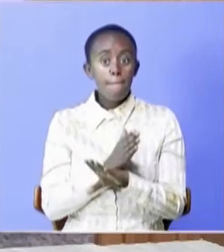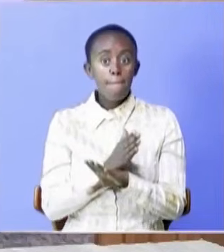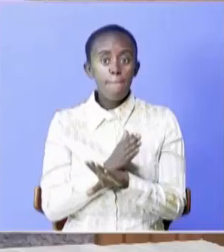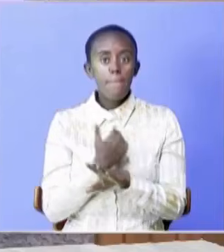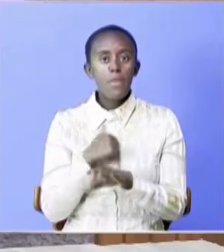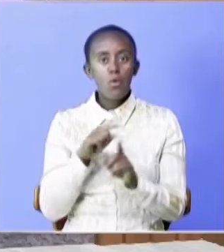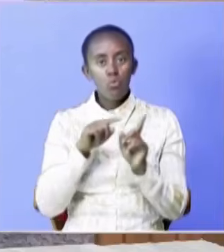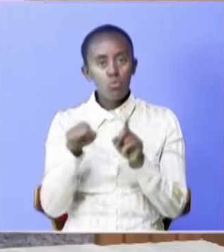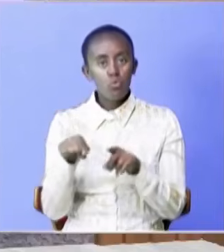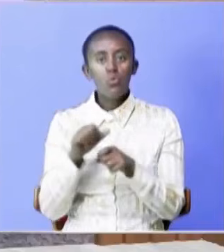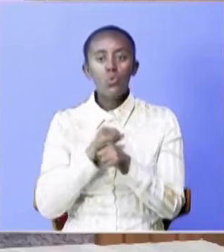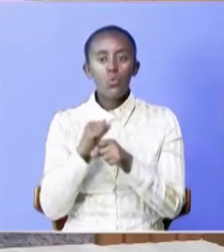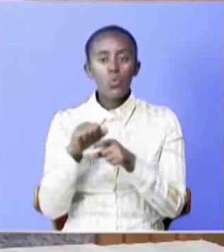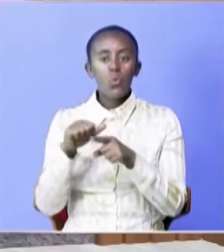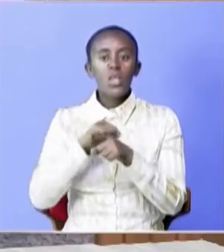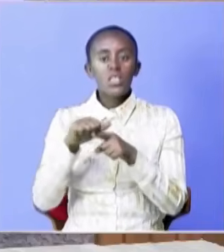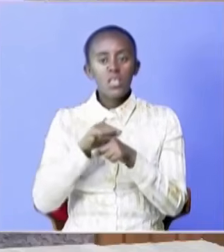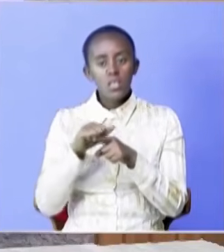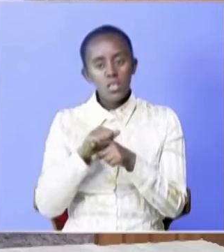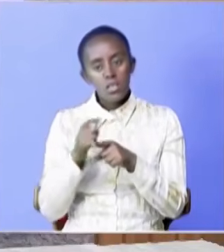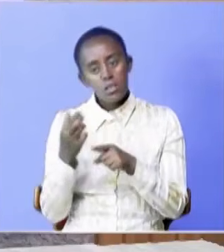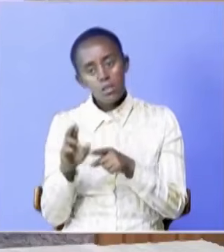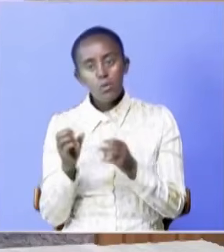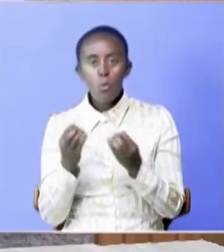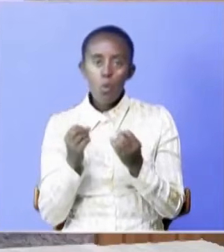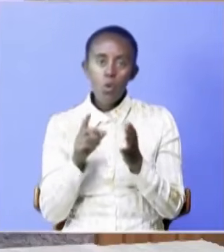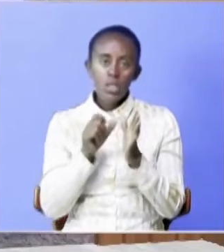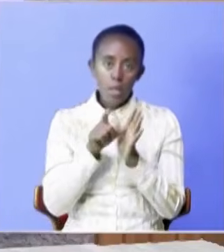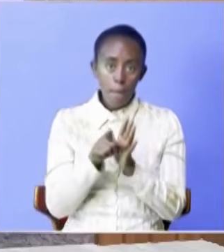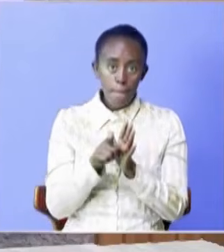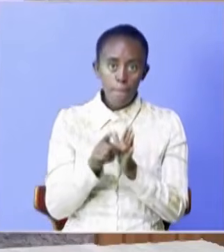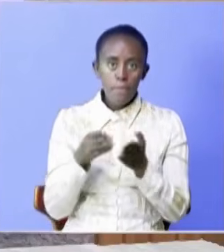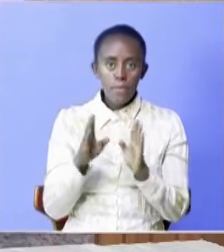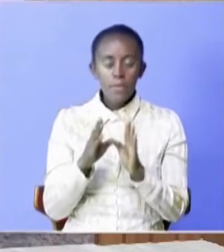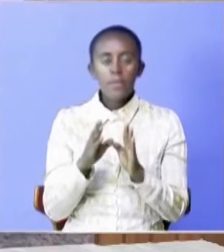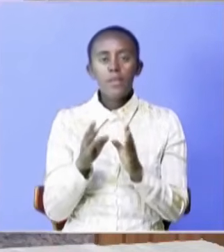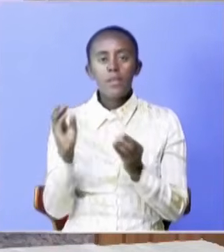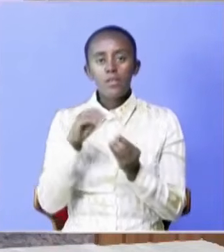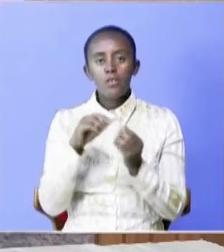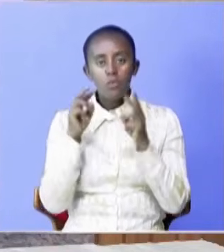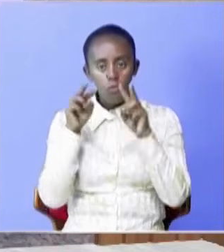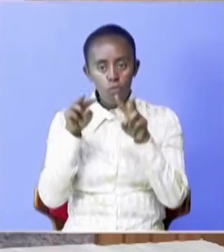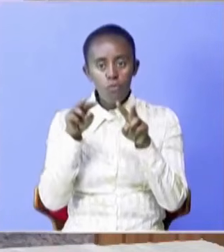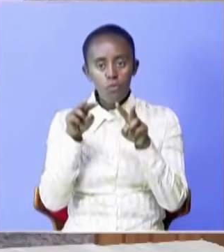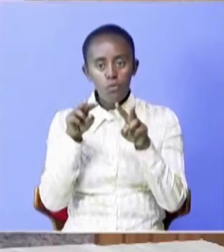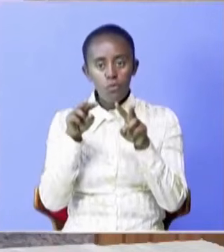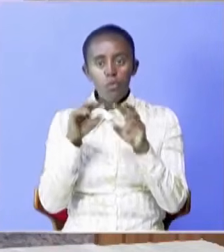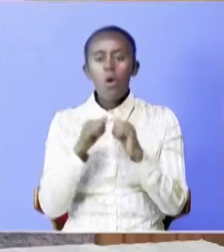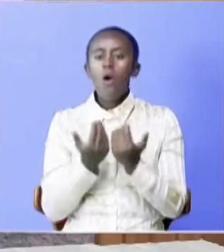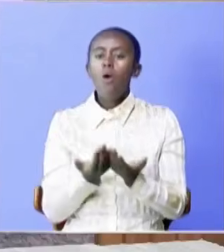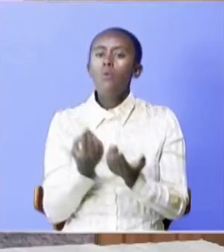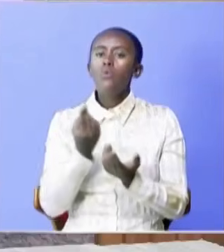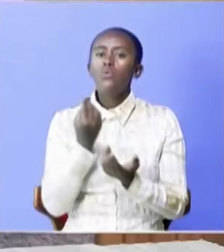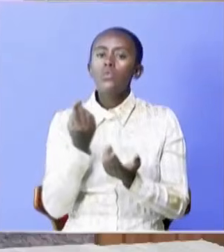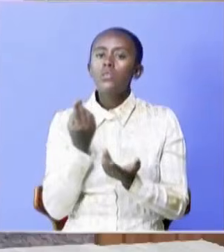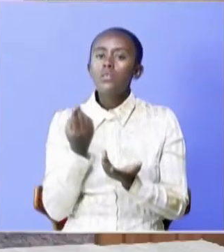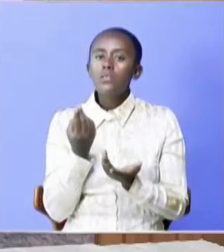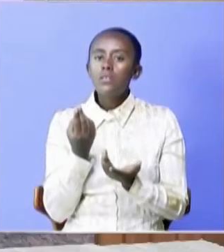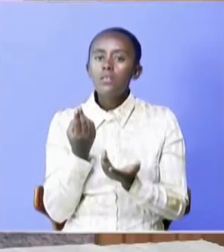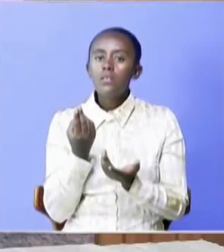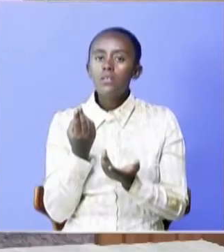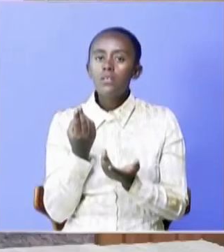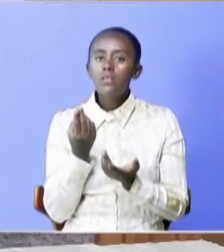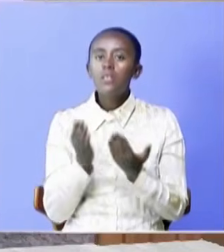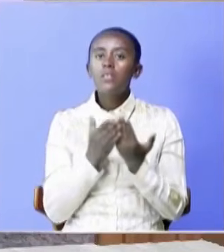go to exercises or more examples, let us also focus on how to use